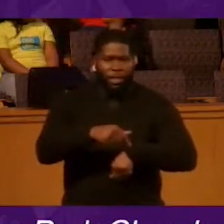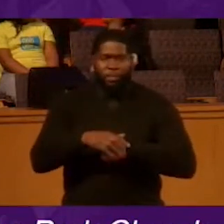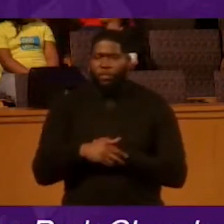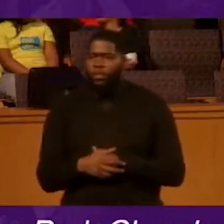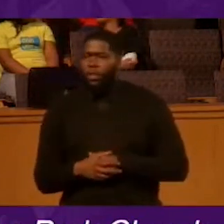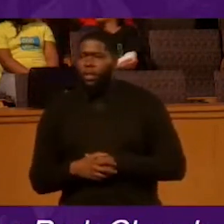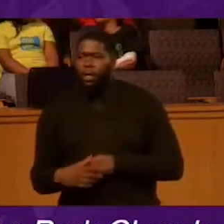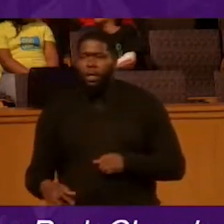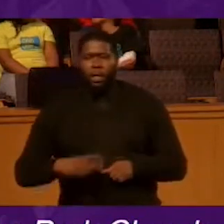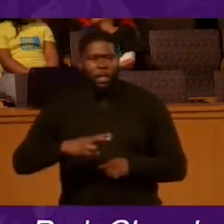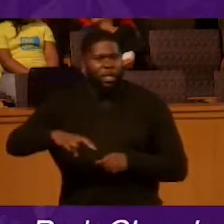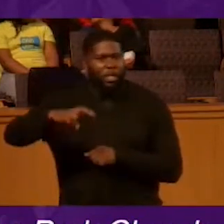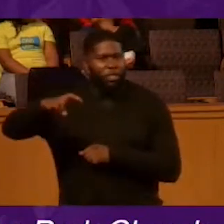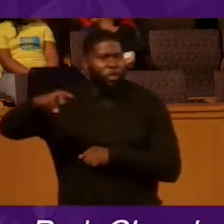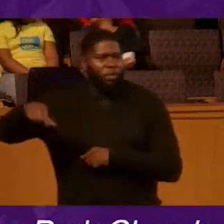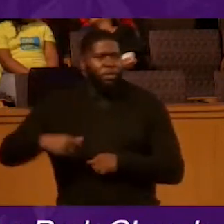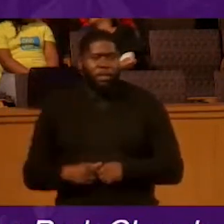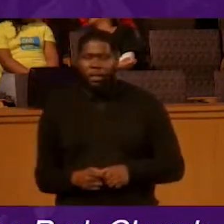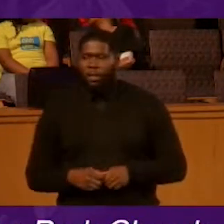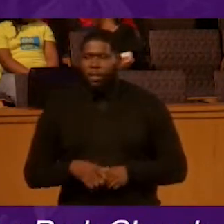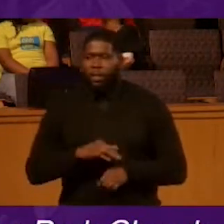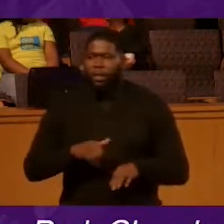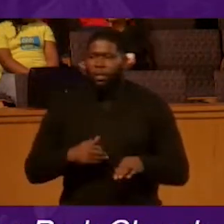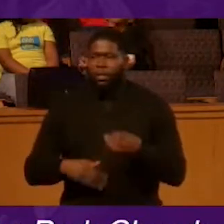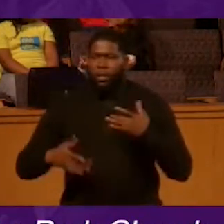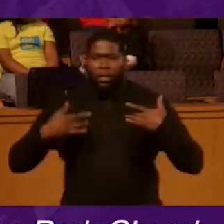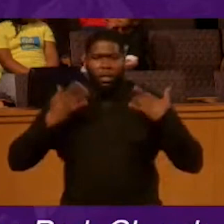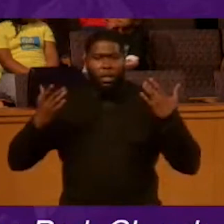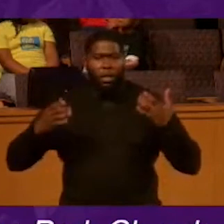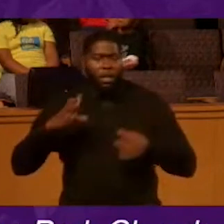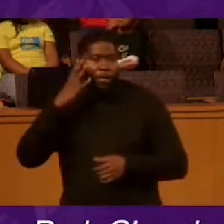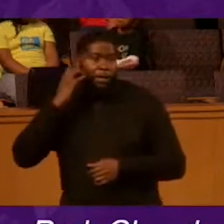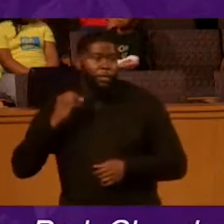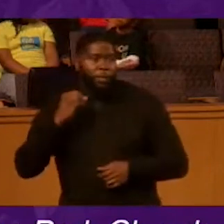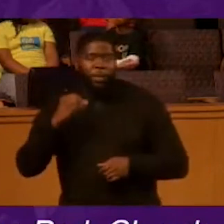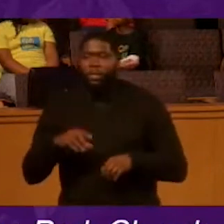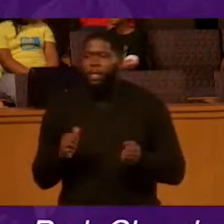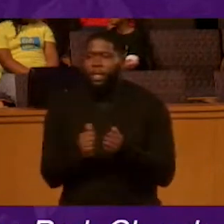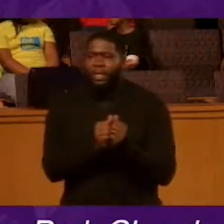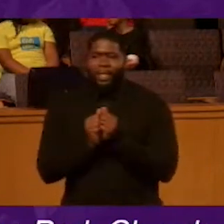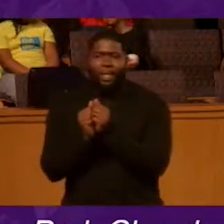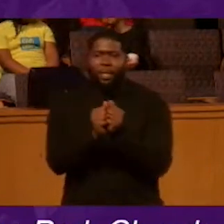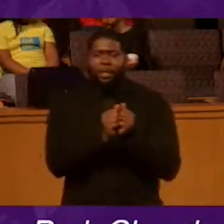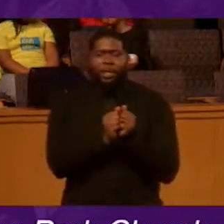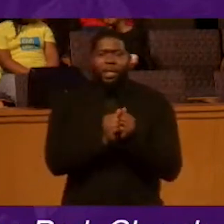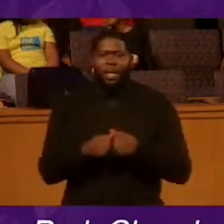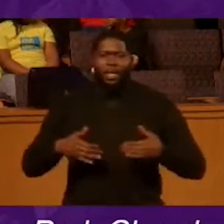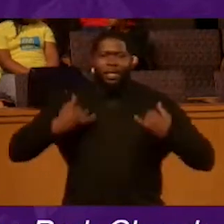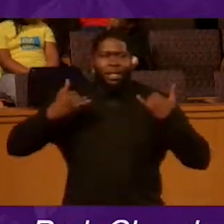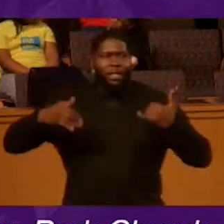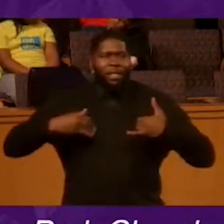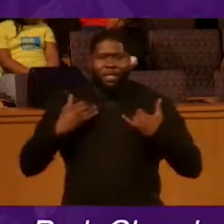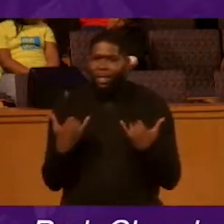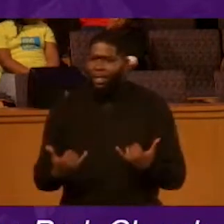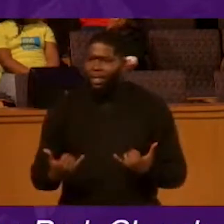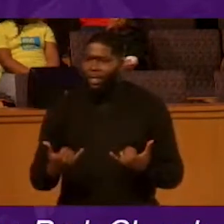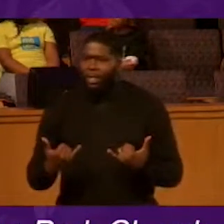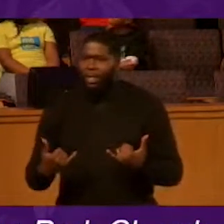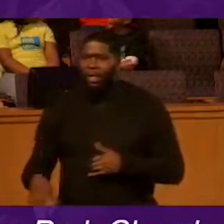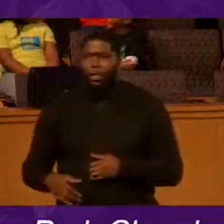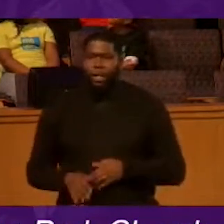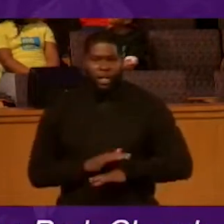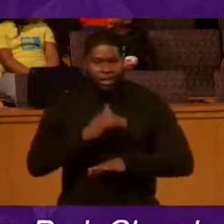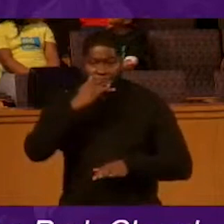special destination or events that you guys have experienced together? It's been so exciting because now that the kids are not